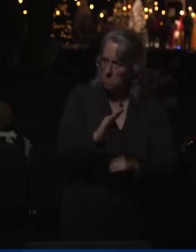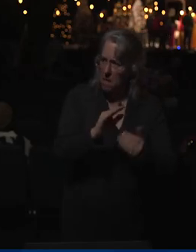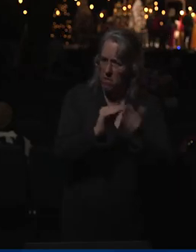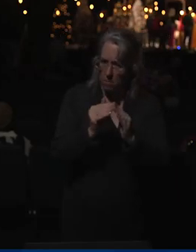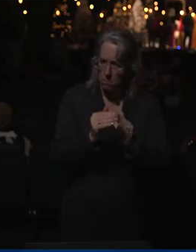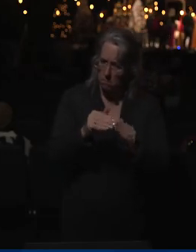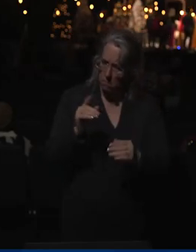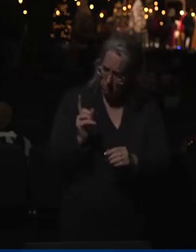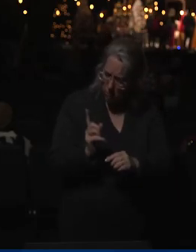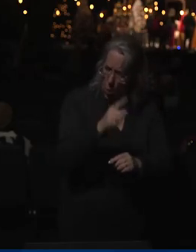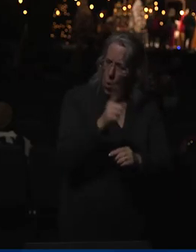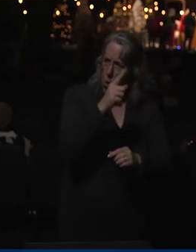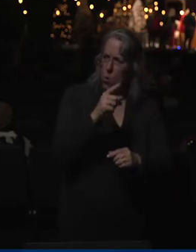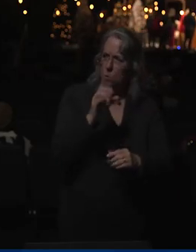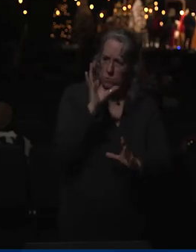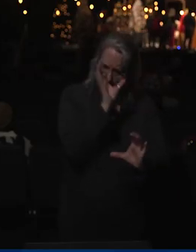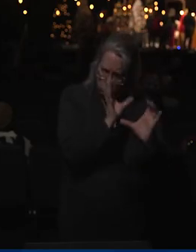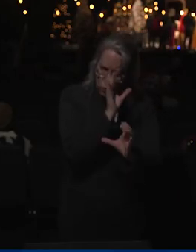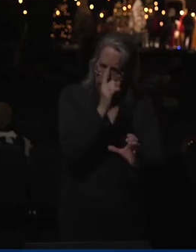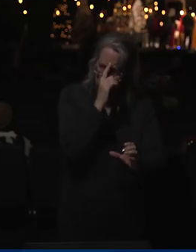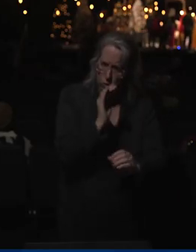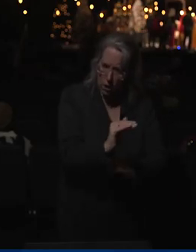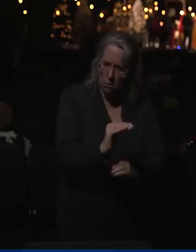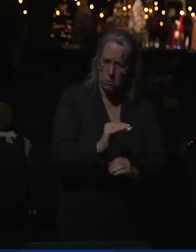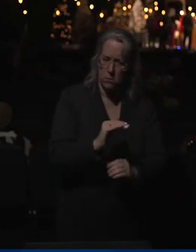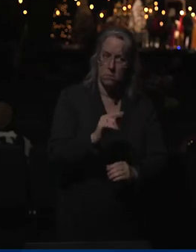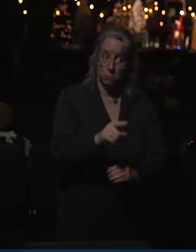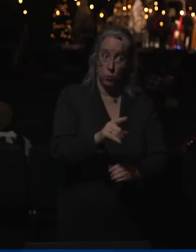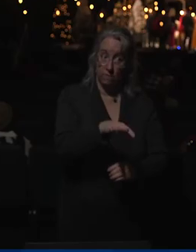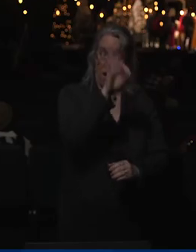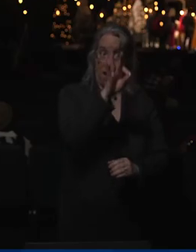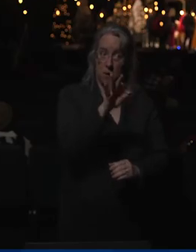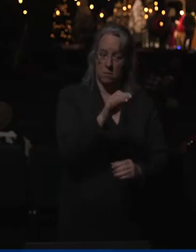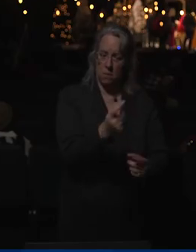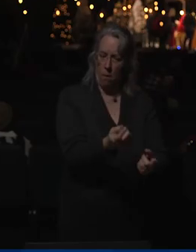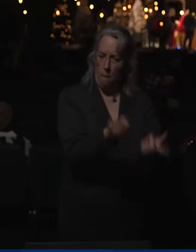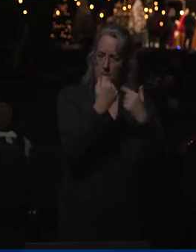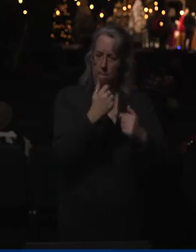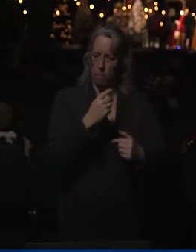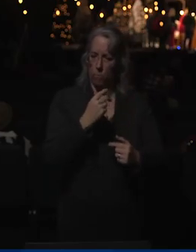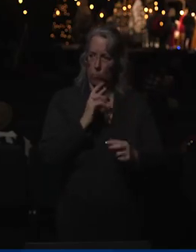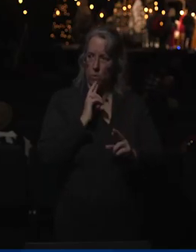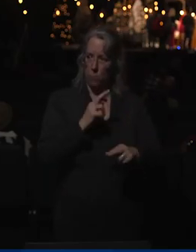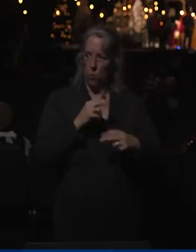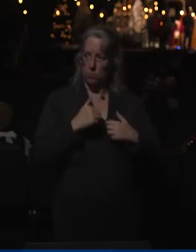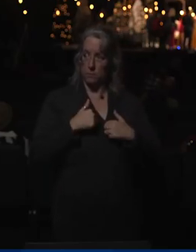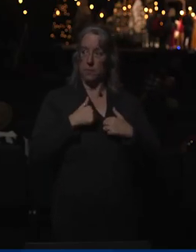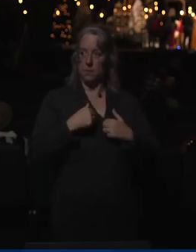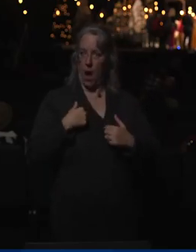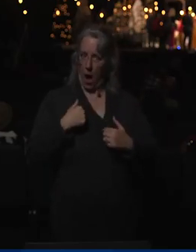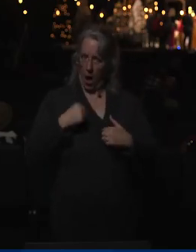search carefully for the child. As soon as you find him, report to me so that I too may go and worship him."